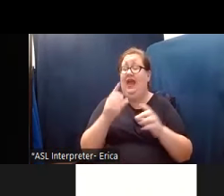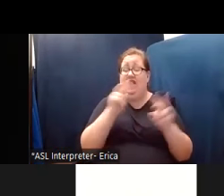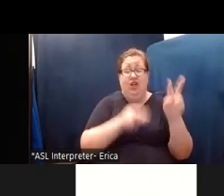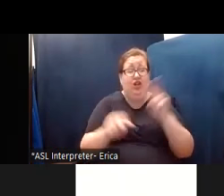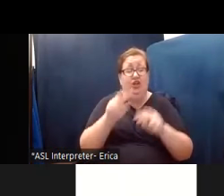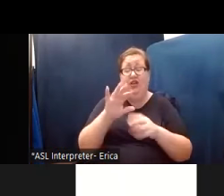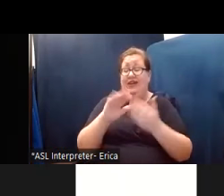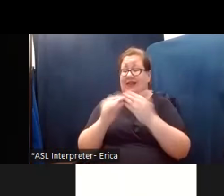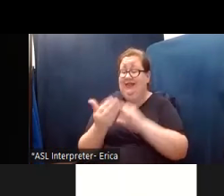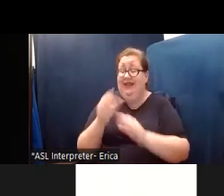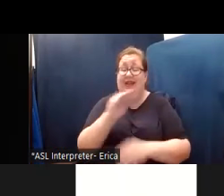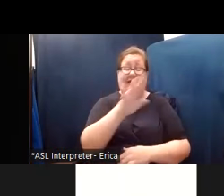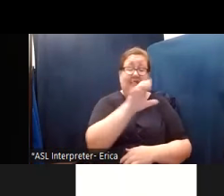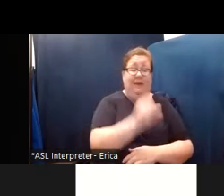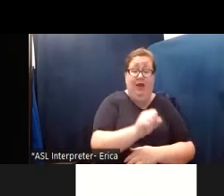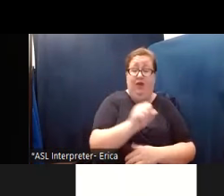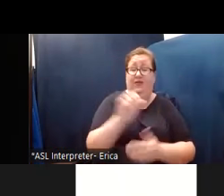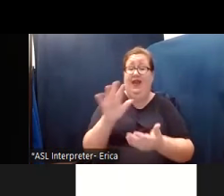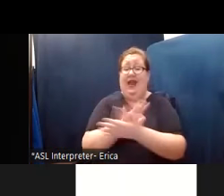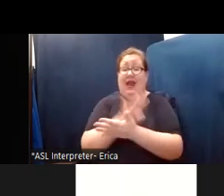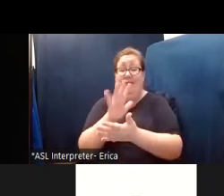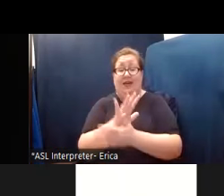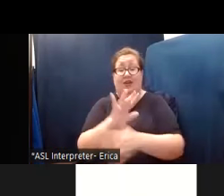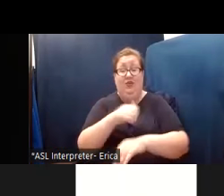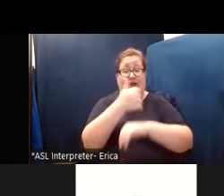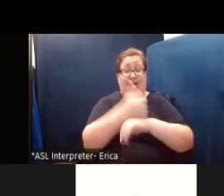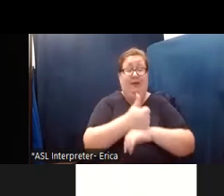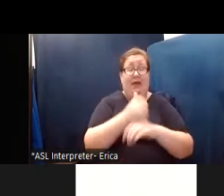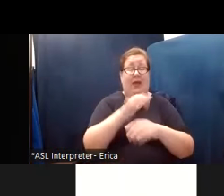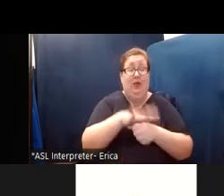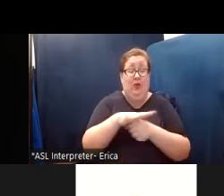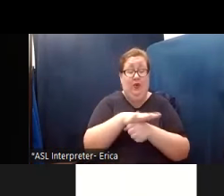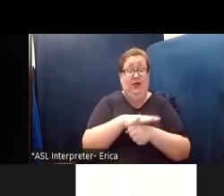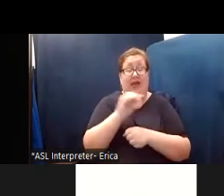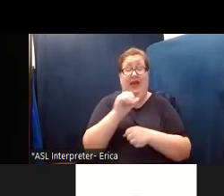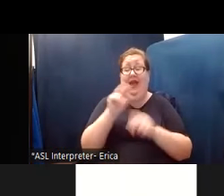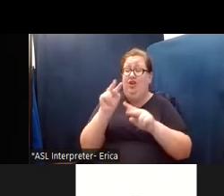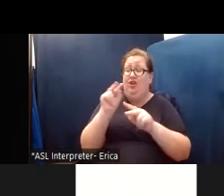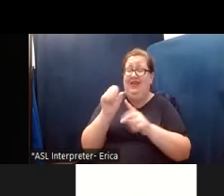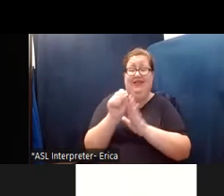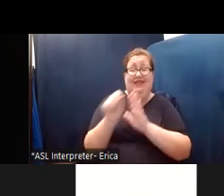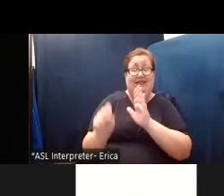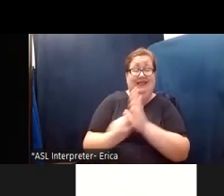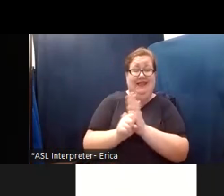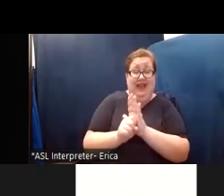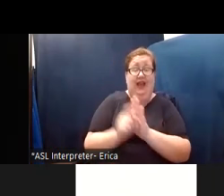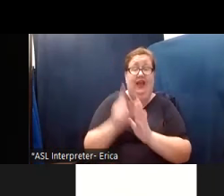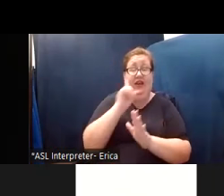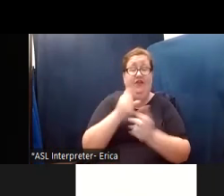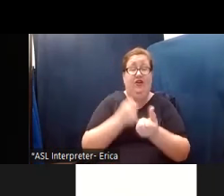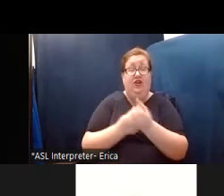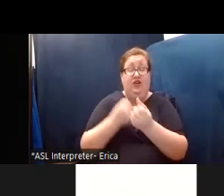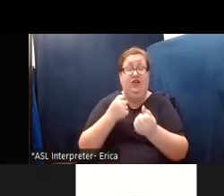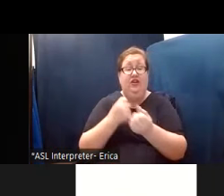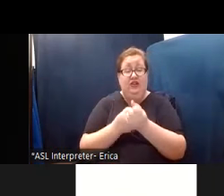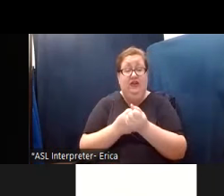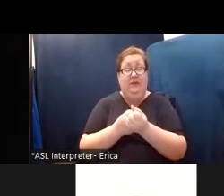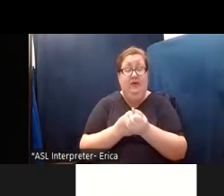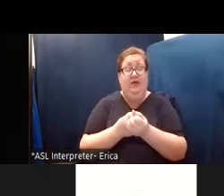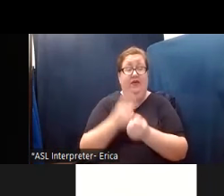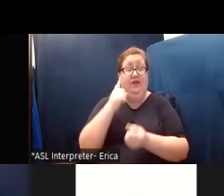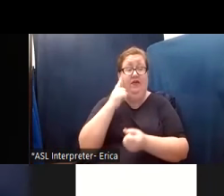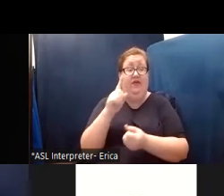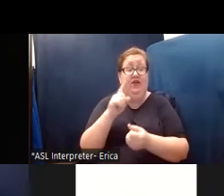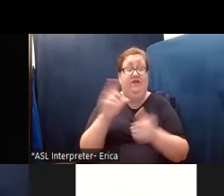to implement the program locally, and then looking for the state to provide funding and support for small scale green infrastructure really as part of the Resilient New Jersey